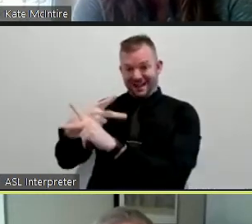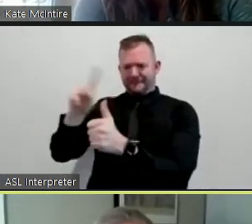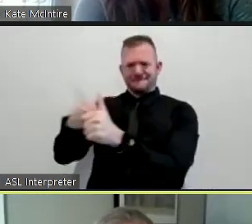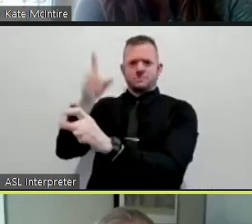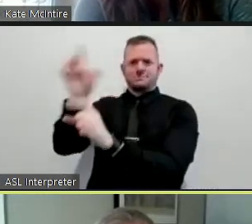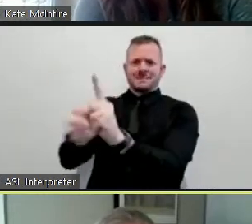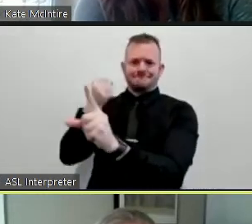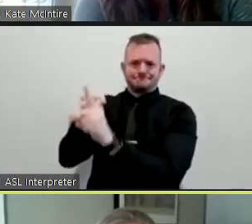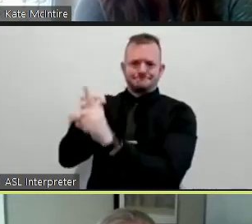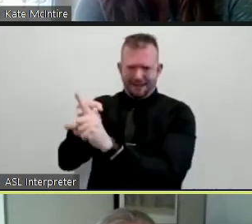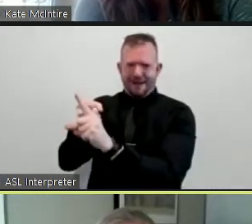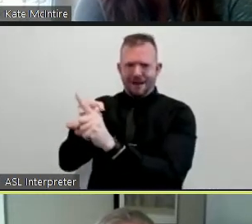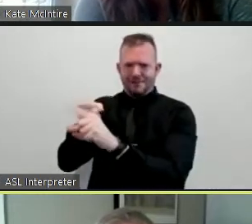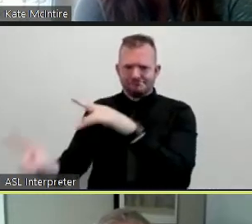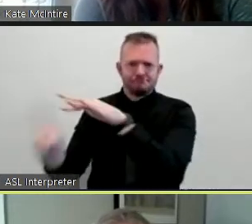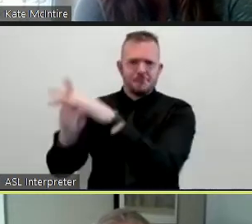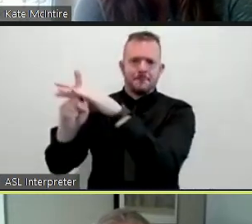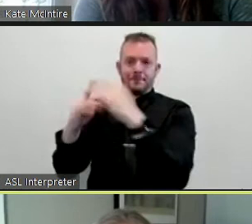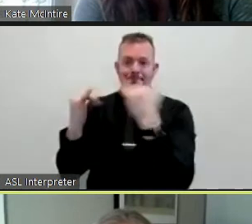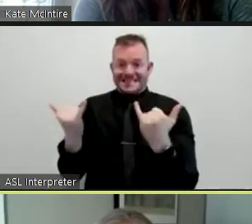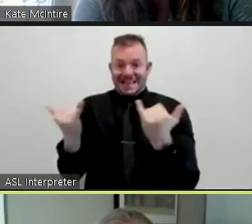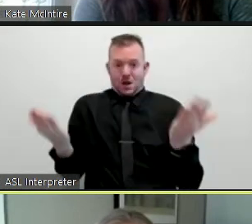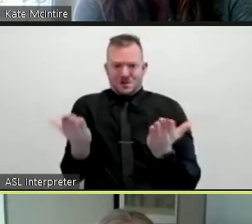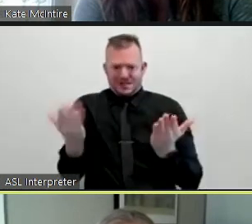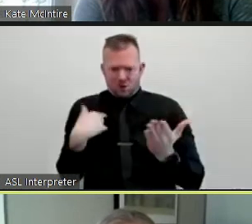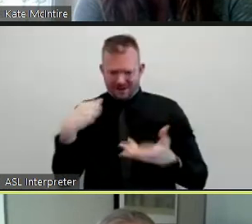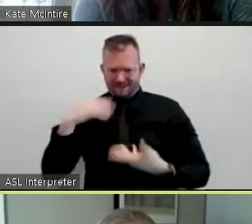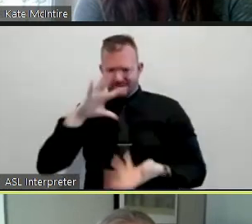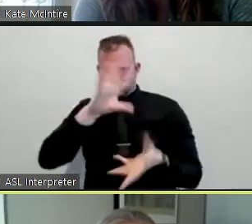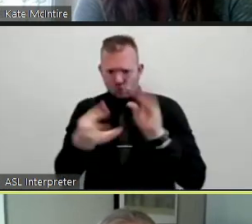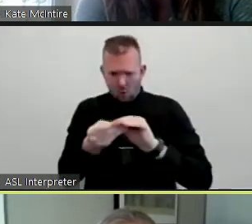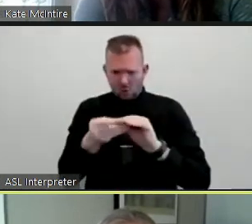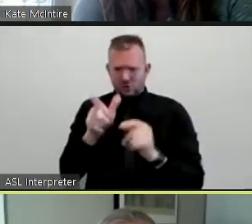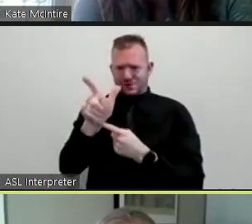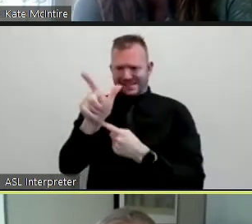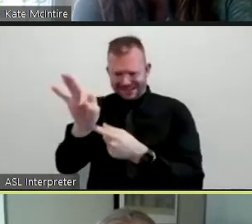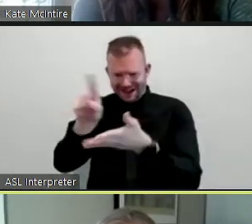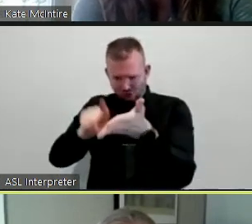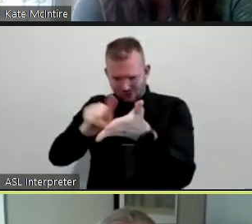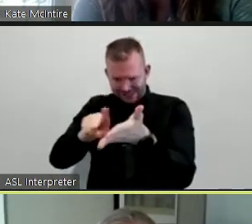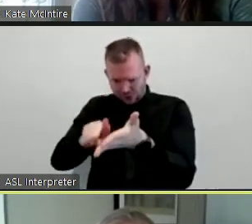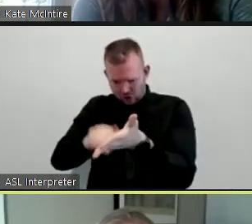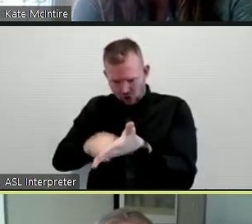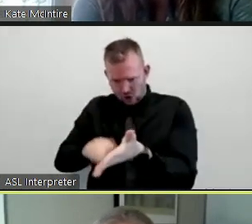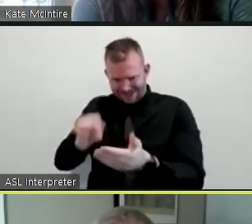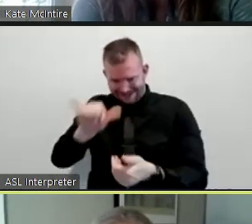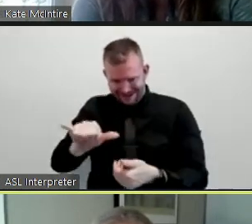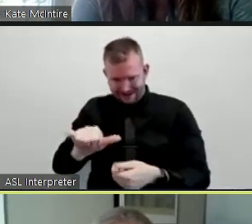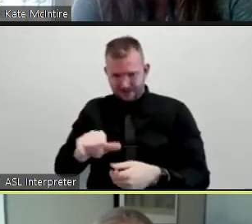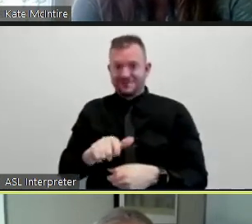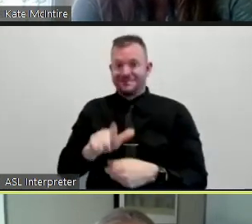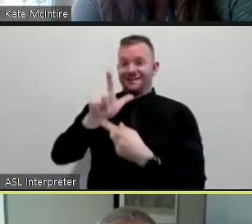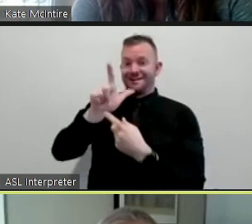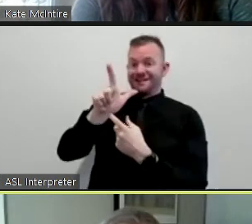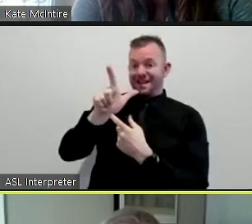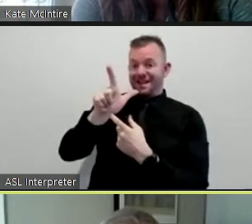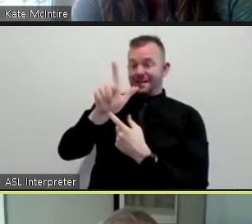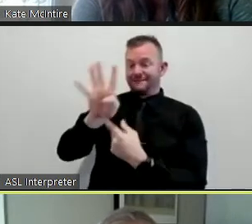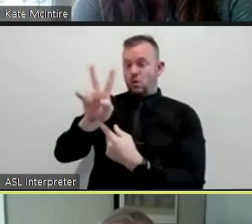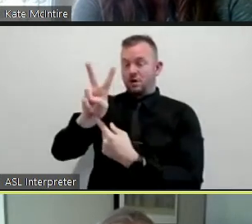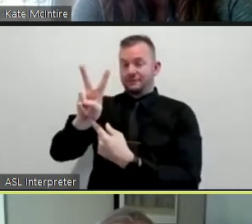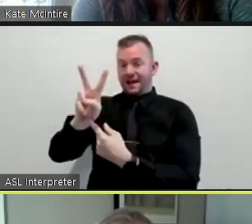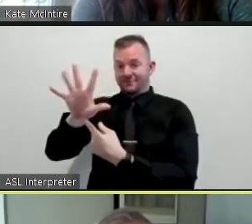had 29 of these identified, and these are all the L452R variant, which has also been identified in